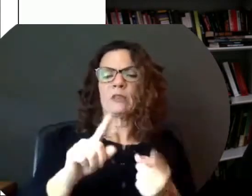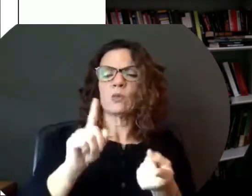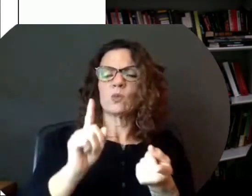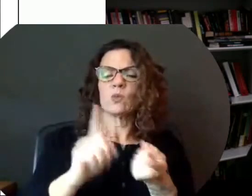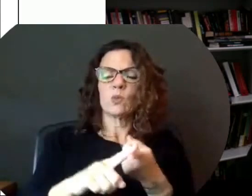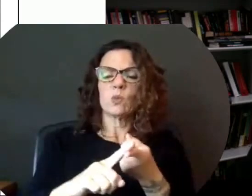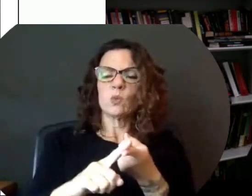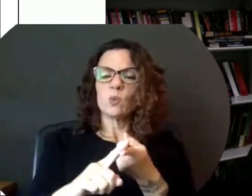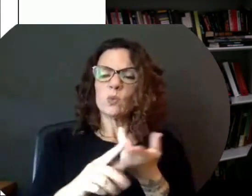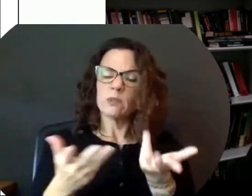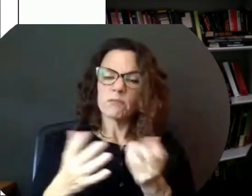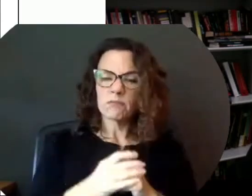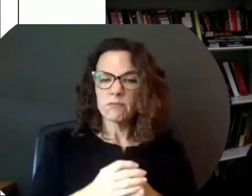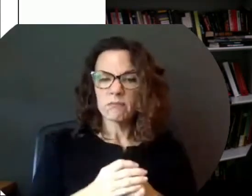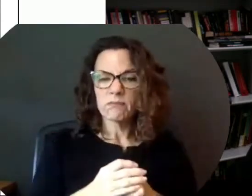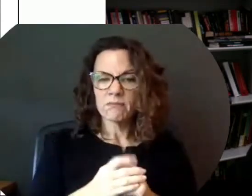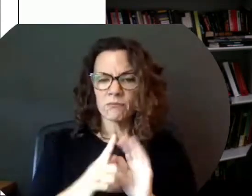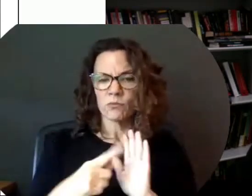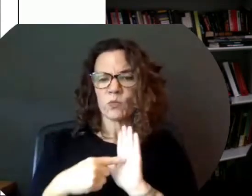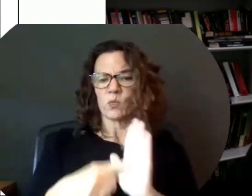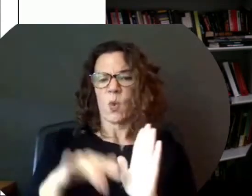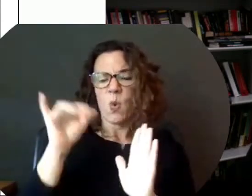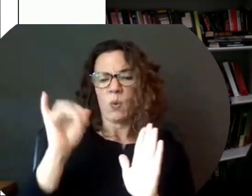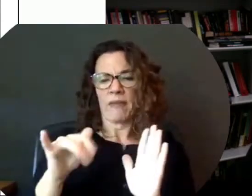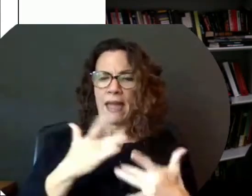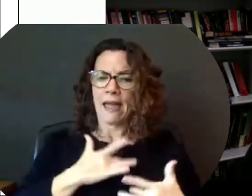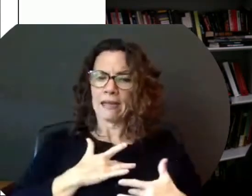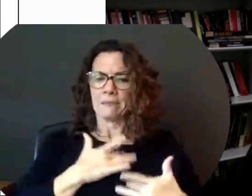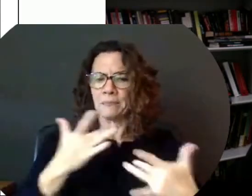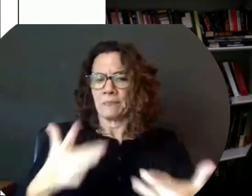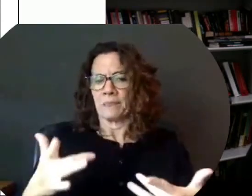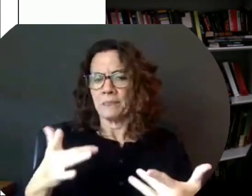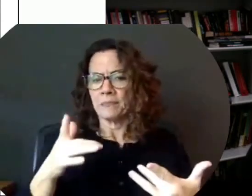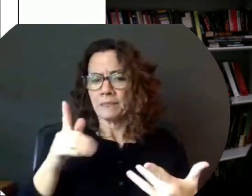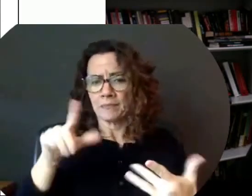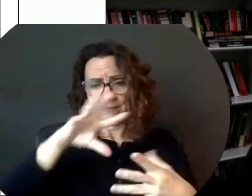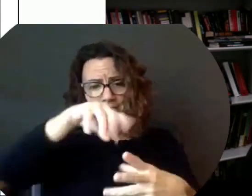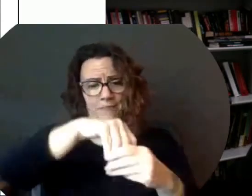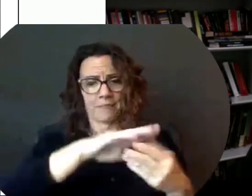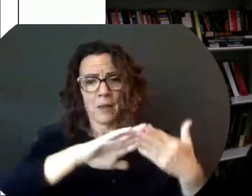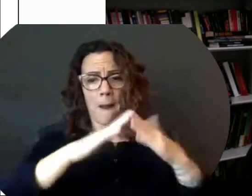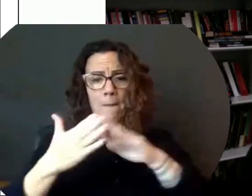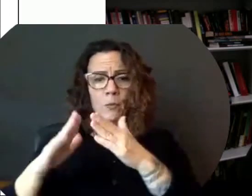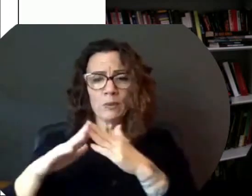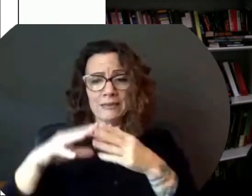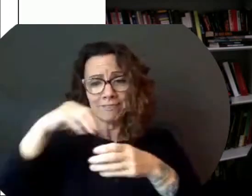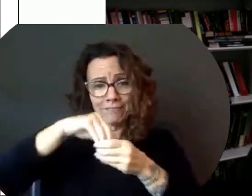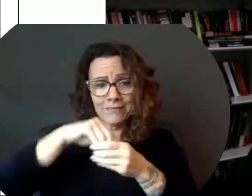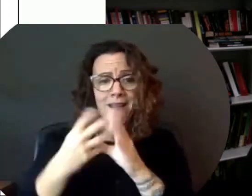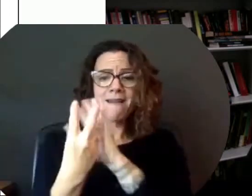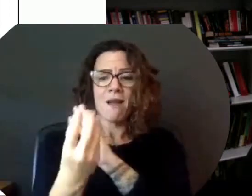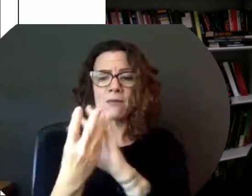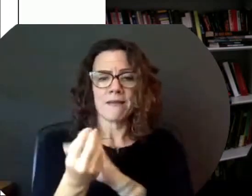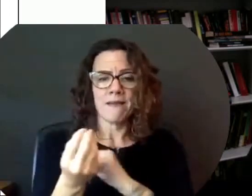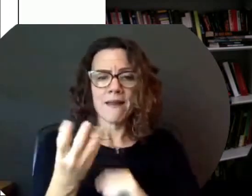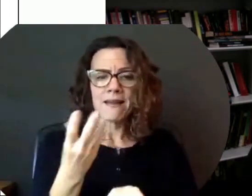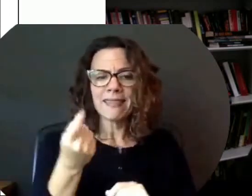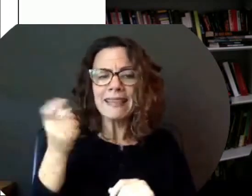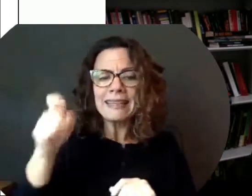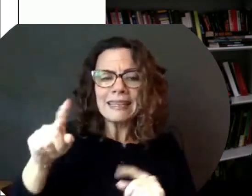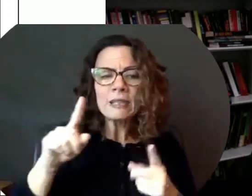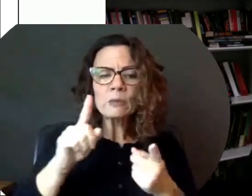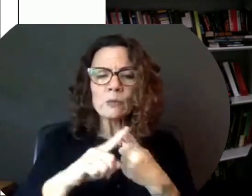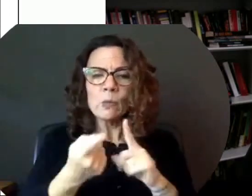and outside, and the need, again, to go back to BP's point, for abolition, to